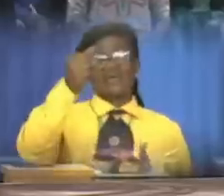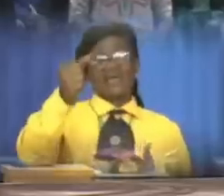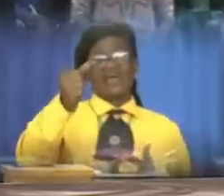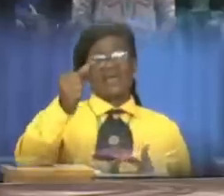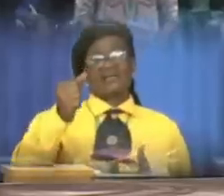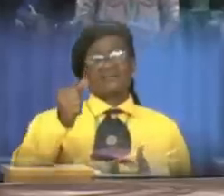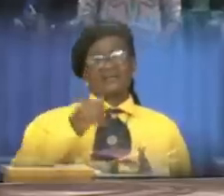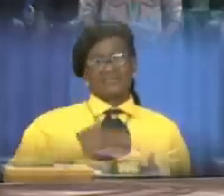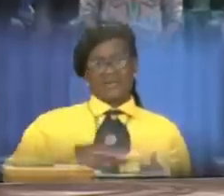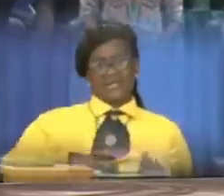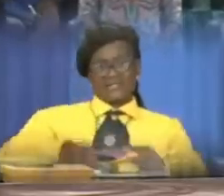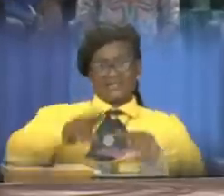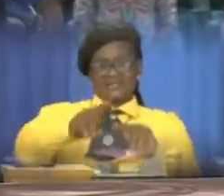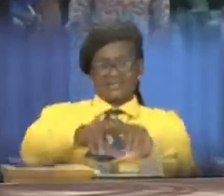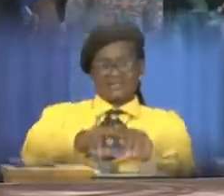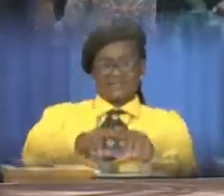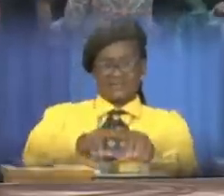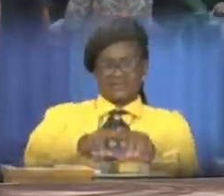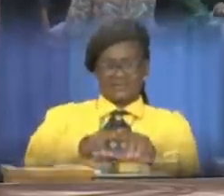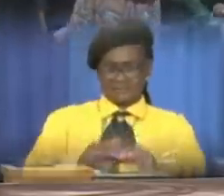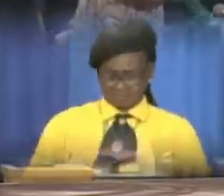Sit down again,